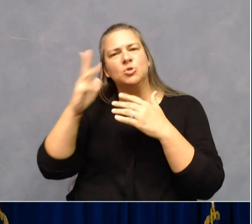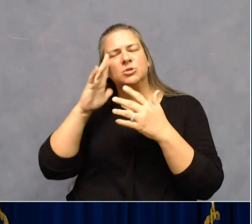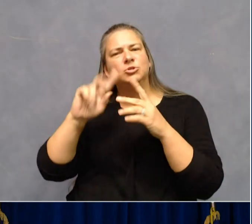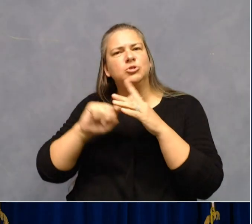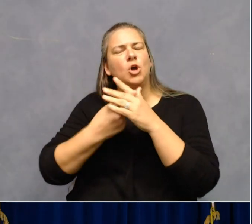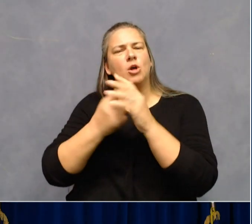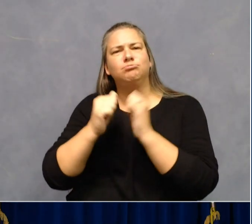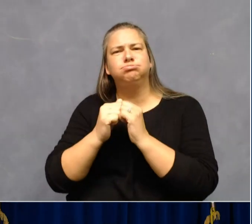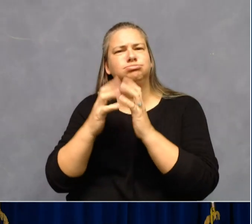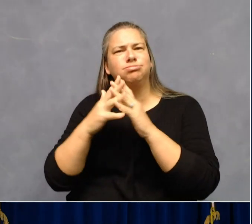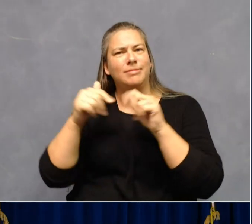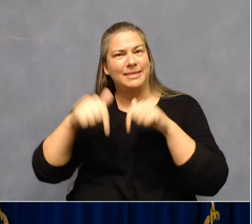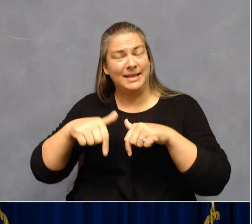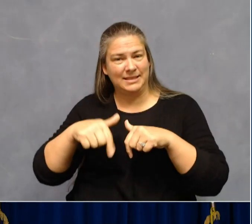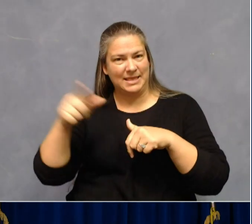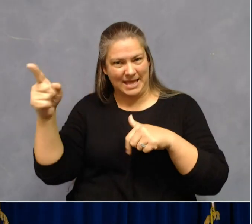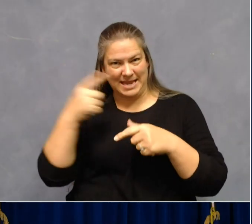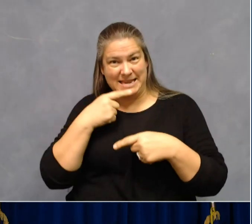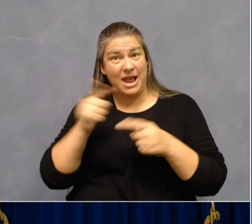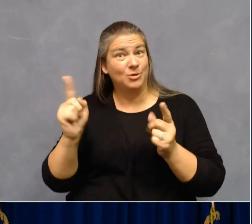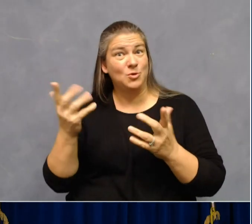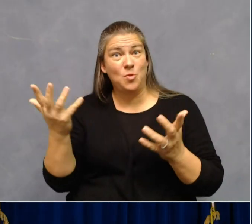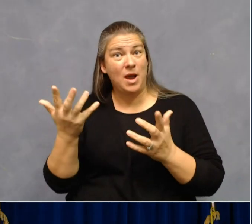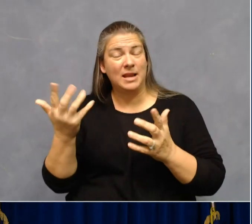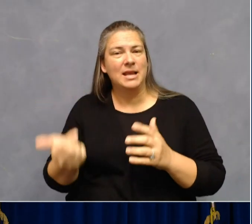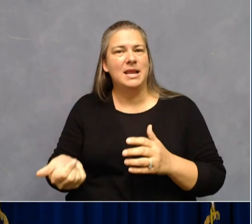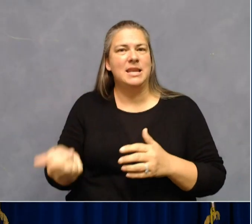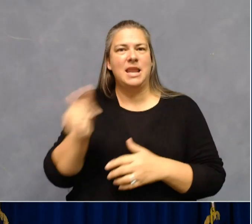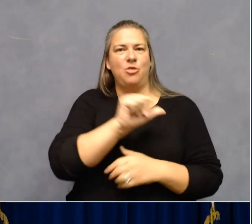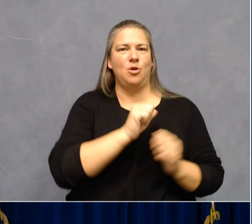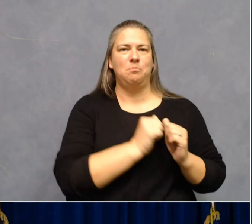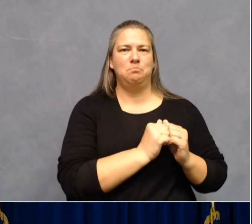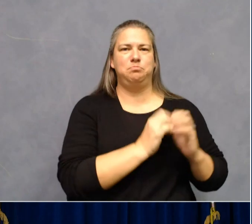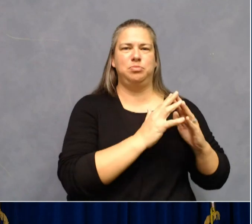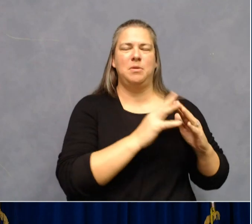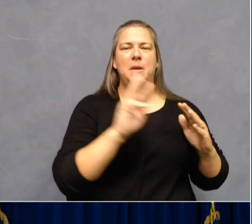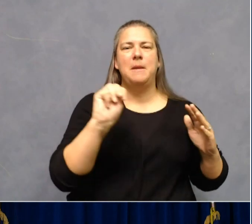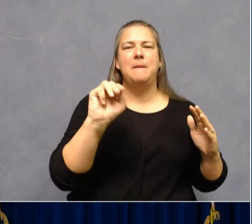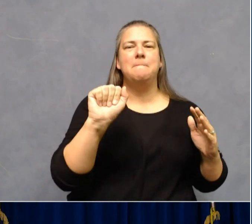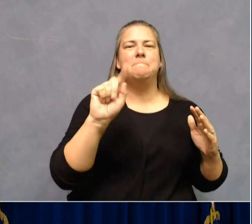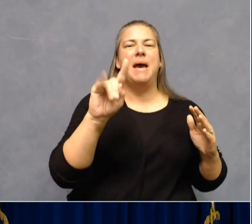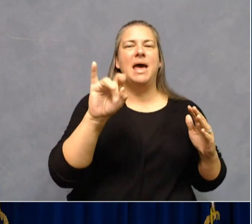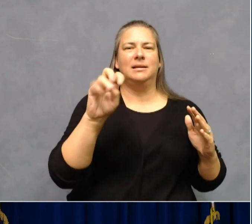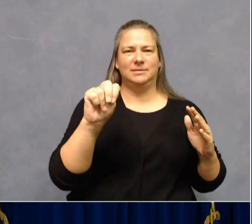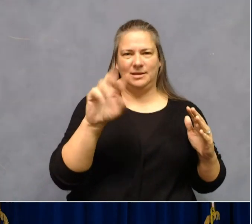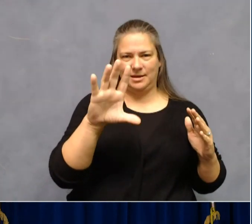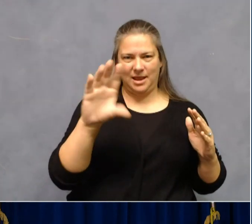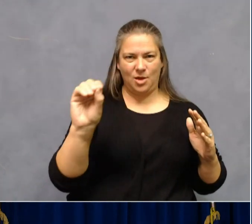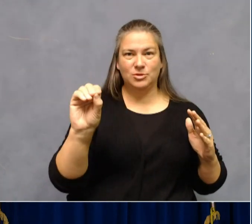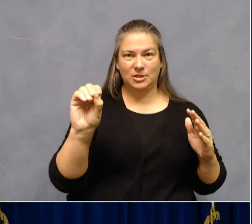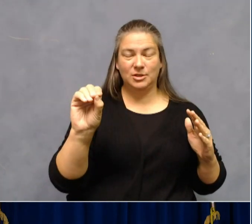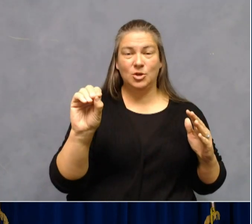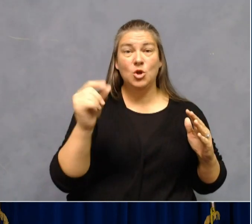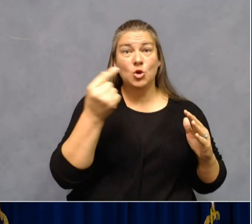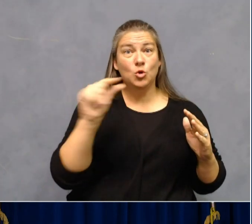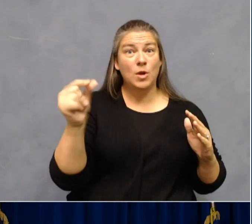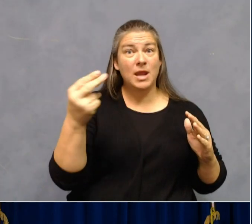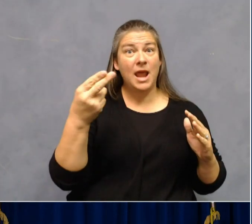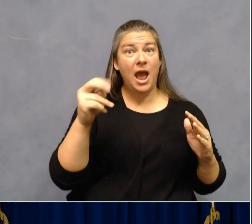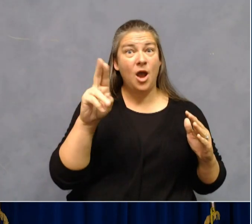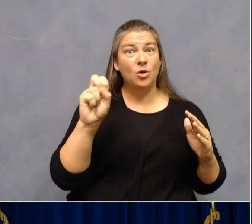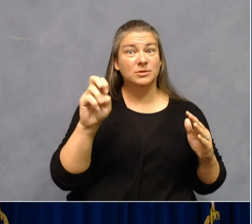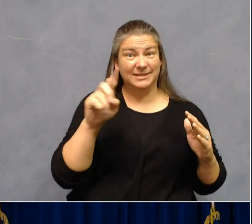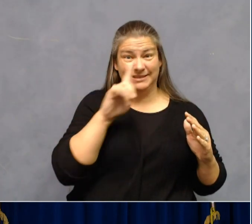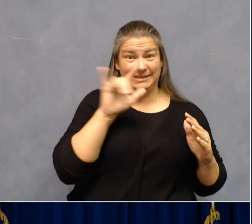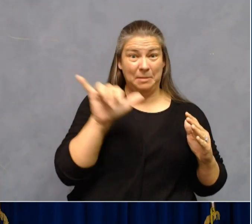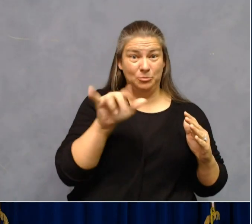been broken on a second location in Madison County. Second greenhouse will be comparable in size to what you're seeing here